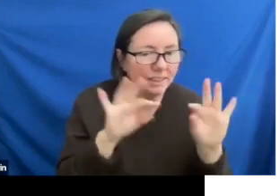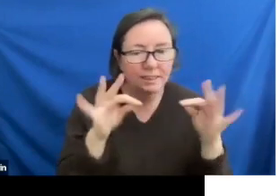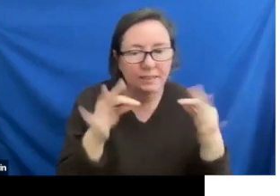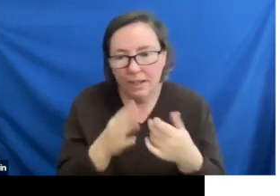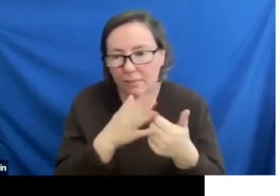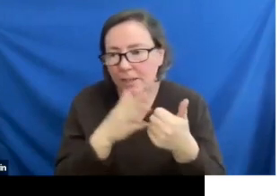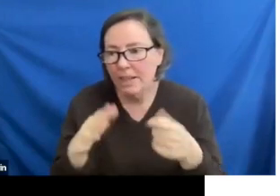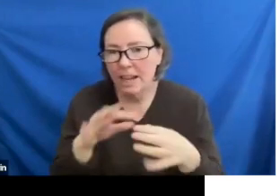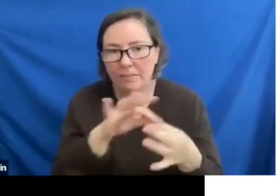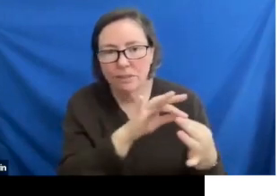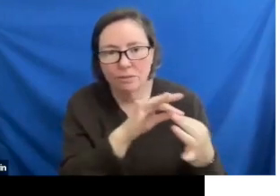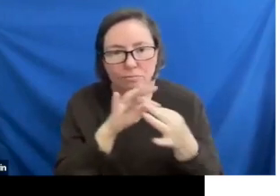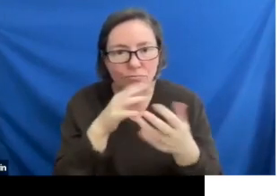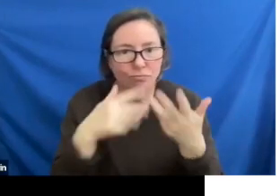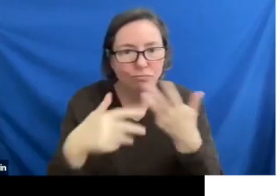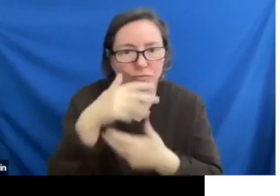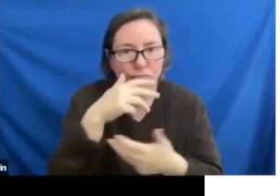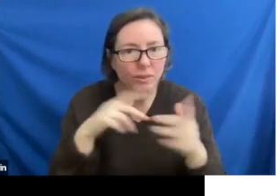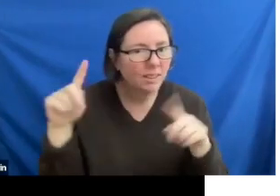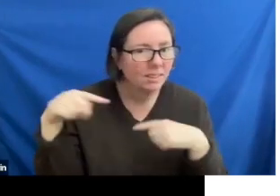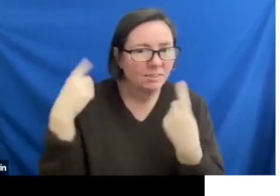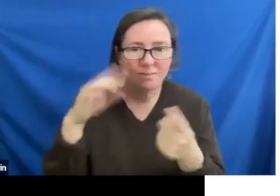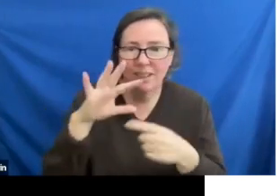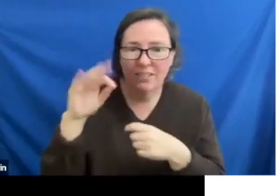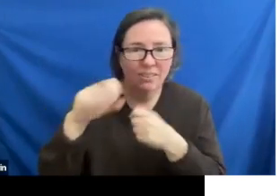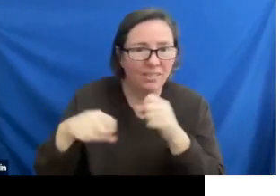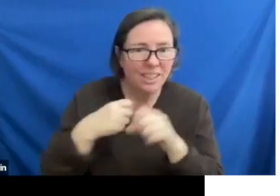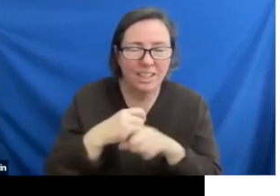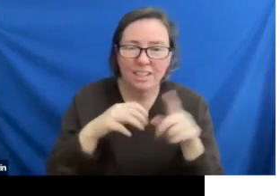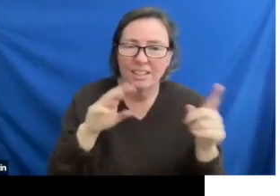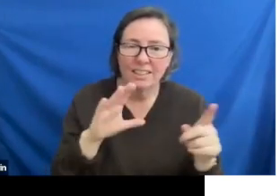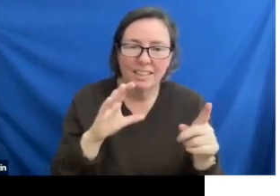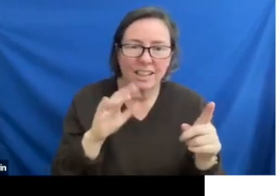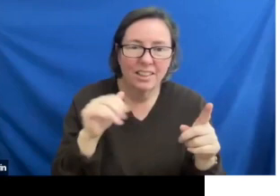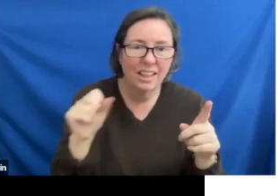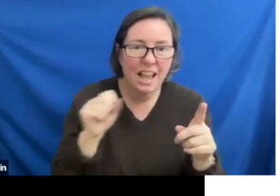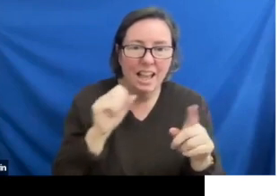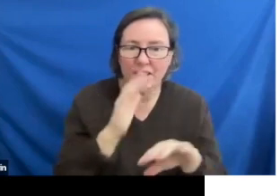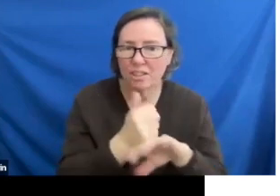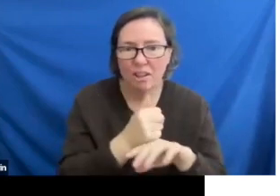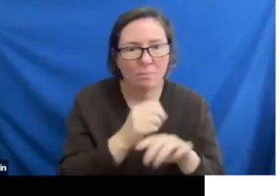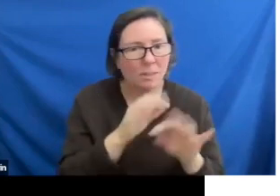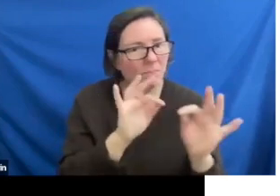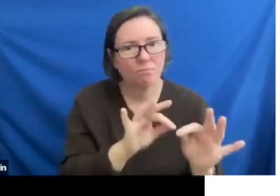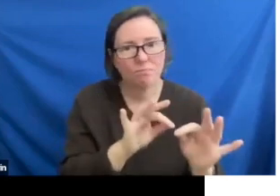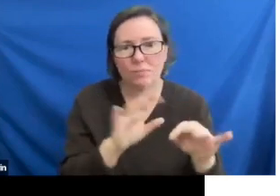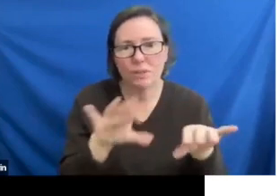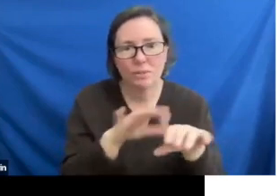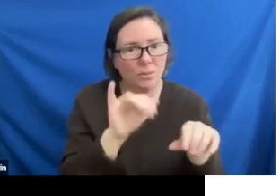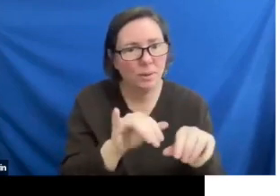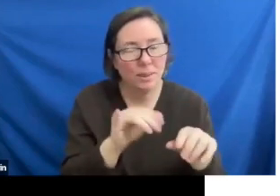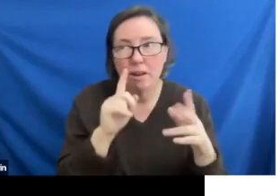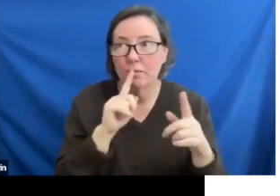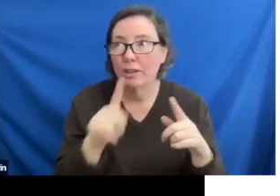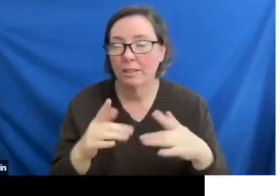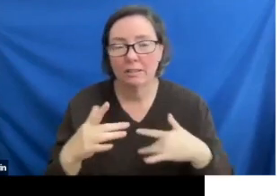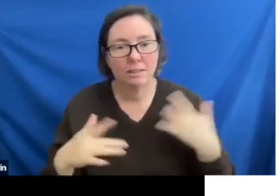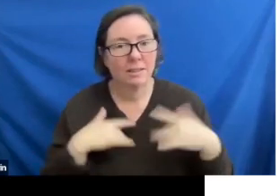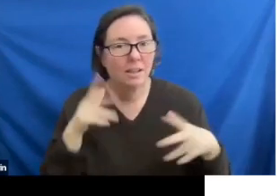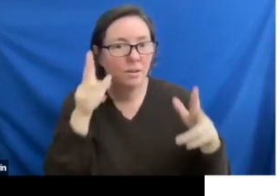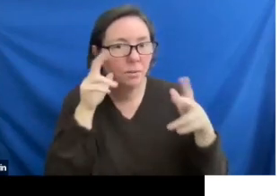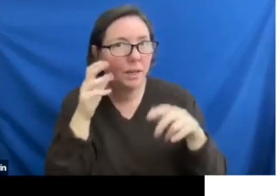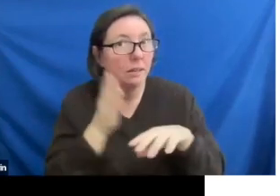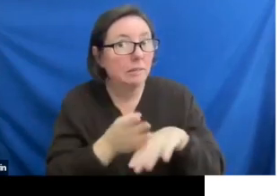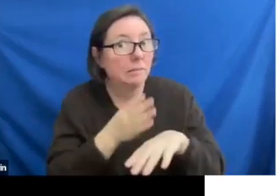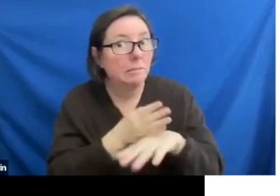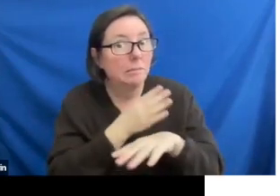for the CAS over the last 50 years. And we're excited about the improvements that we're going to hear a little bit about. And